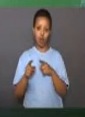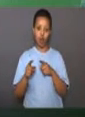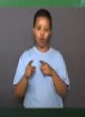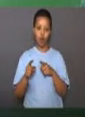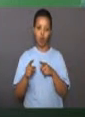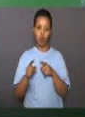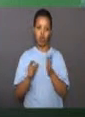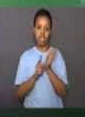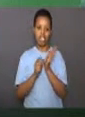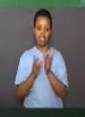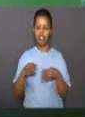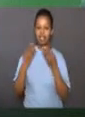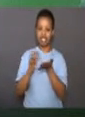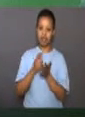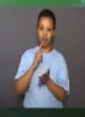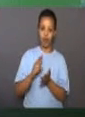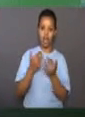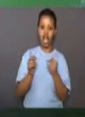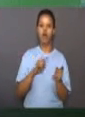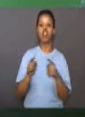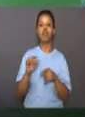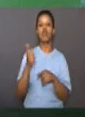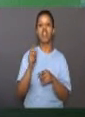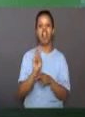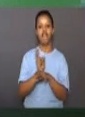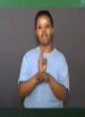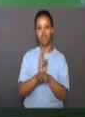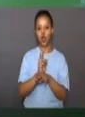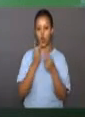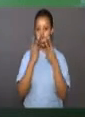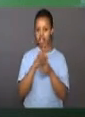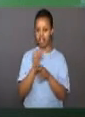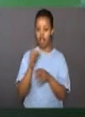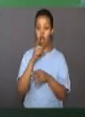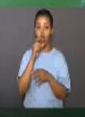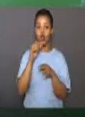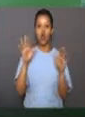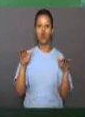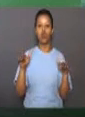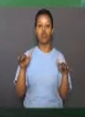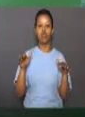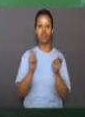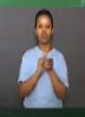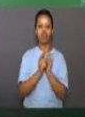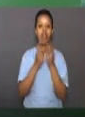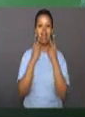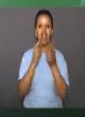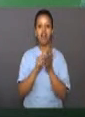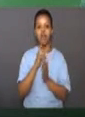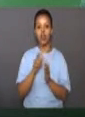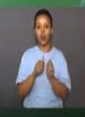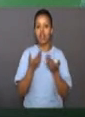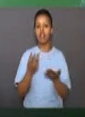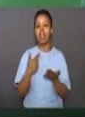rival. Let us watch another video clip of birds courting to see how